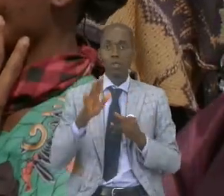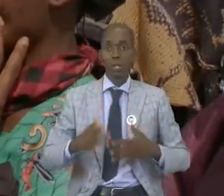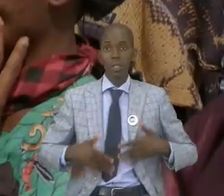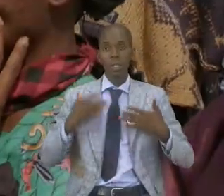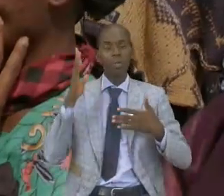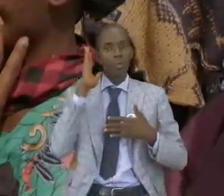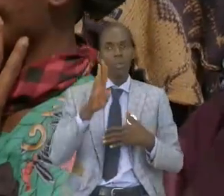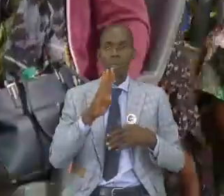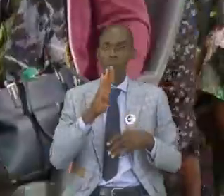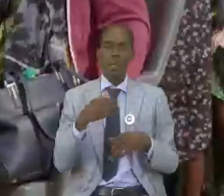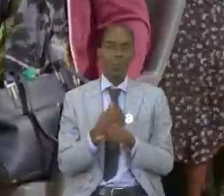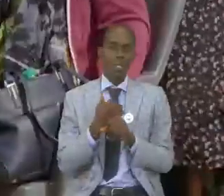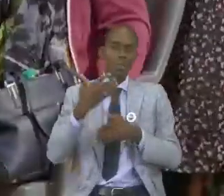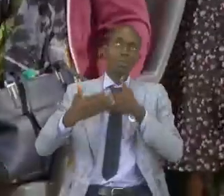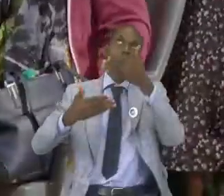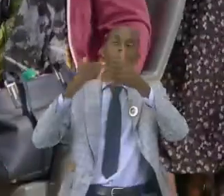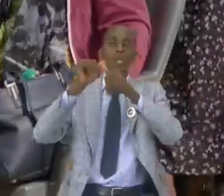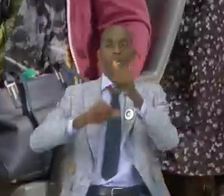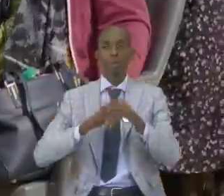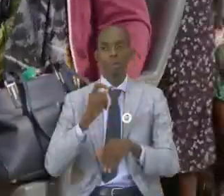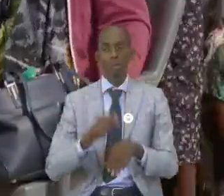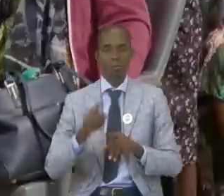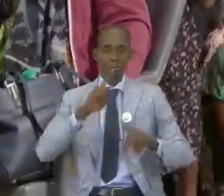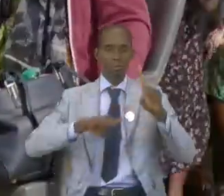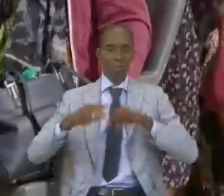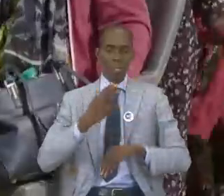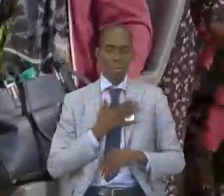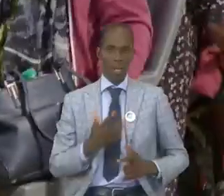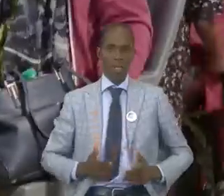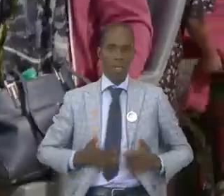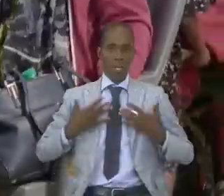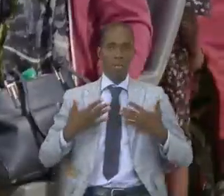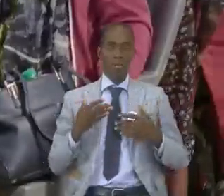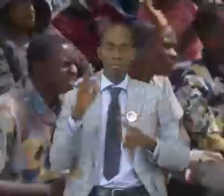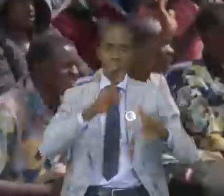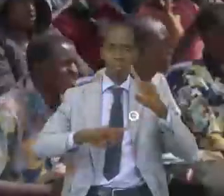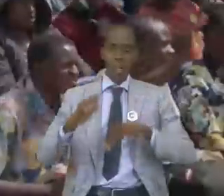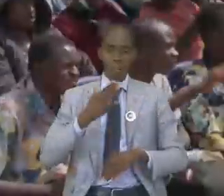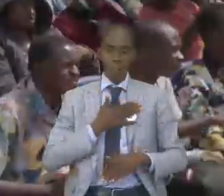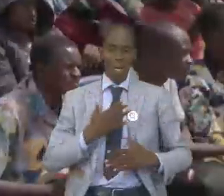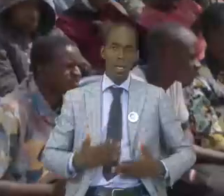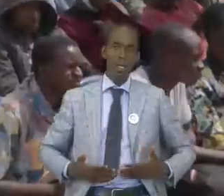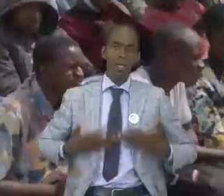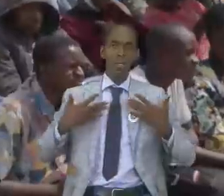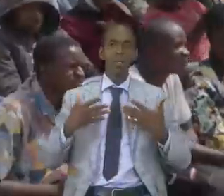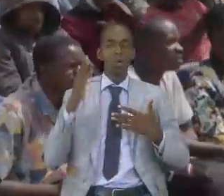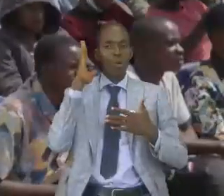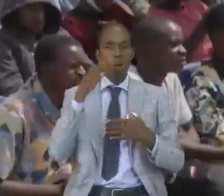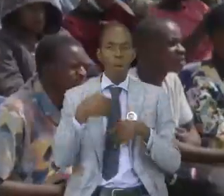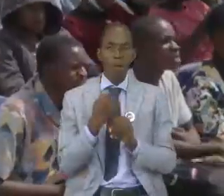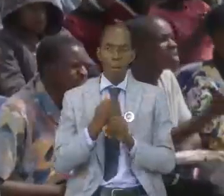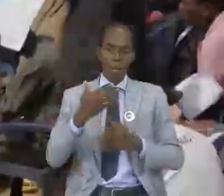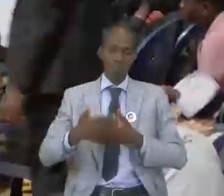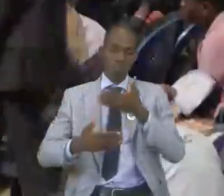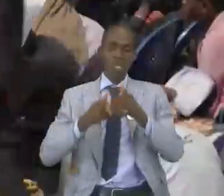making progress every time. My life. My life will make progress